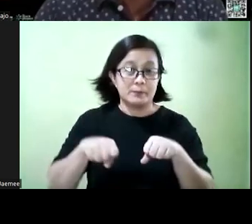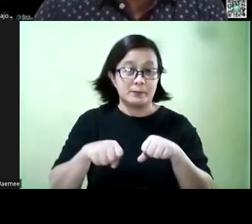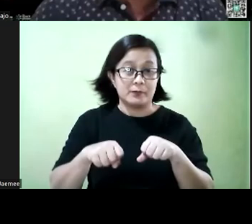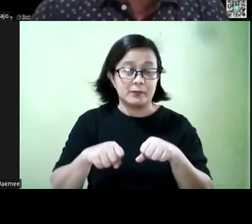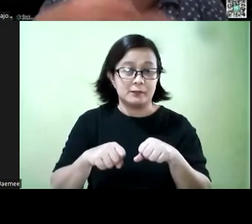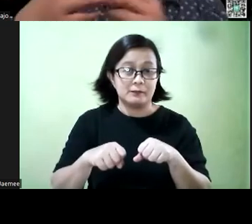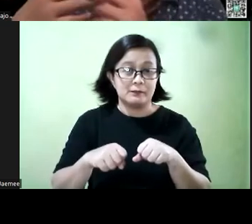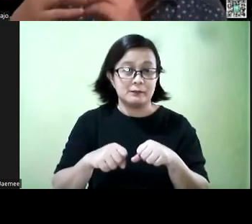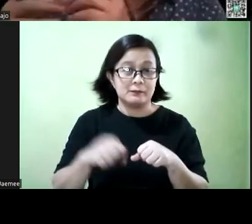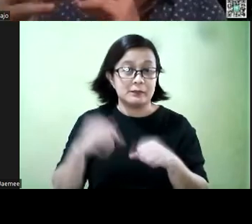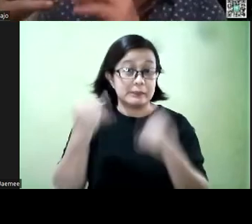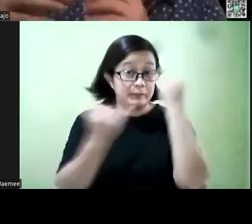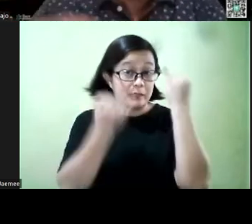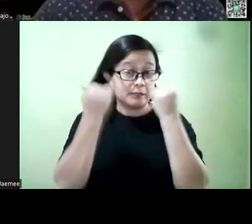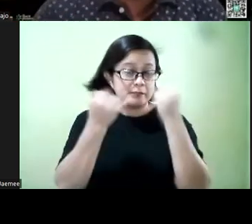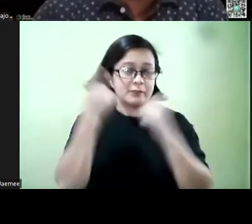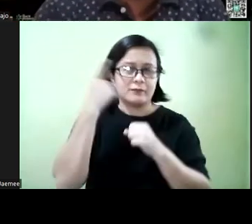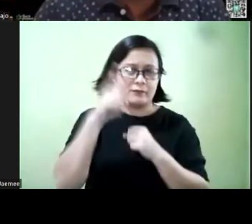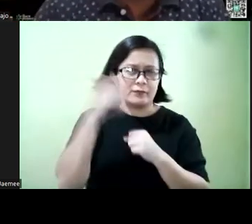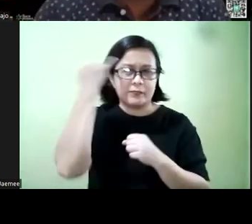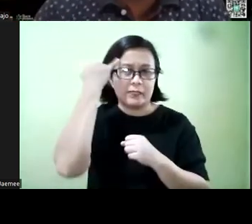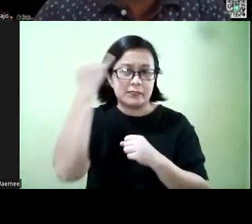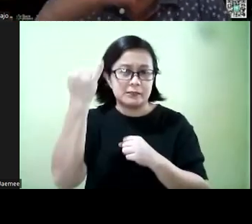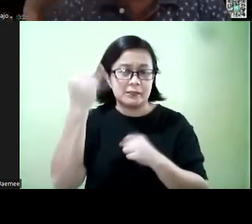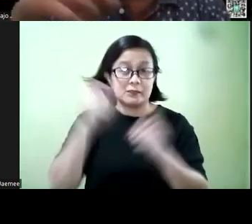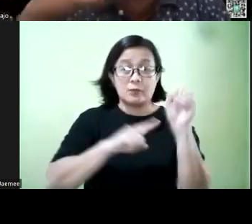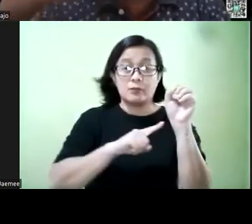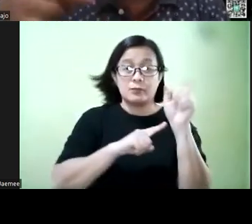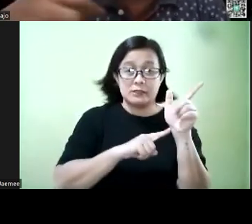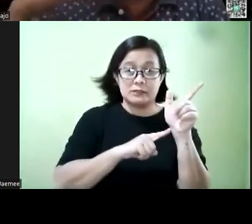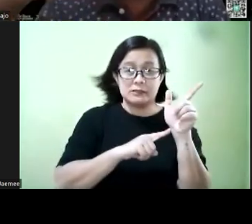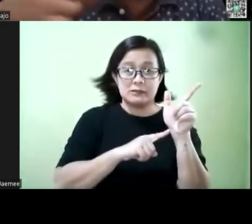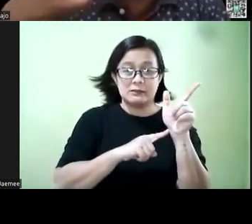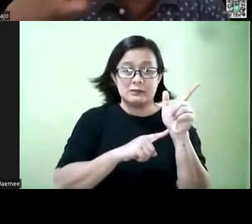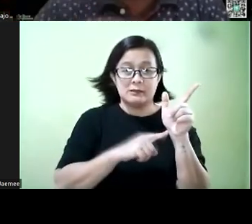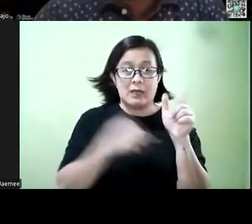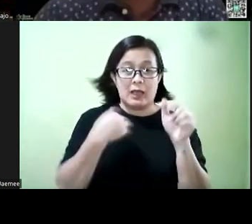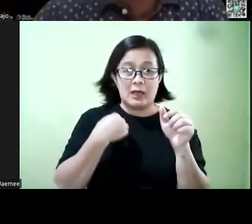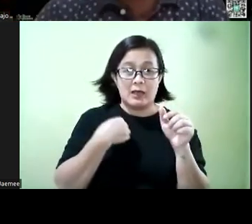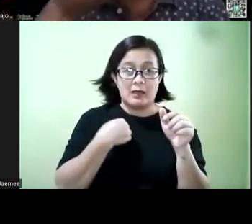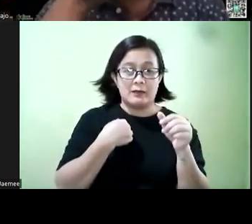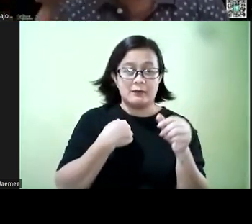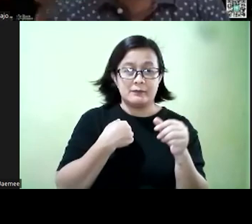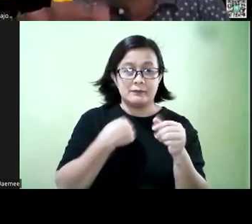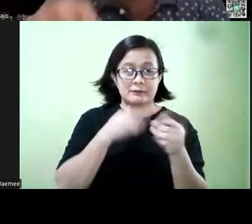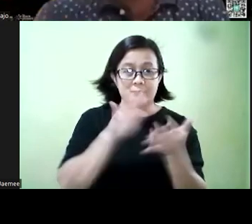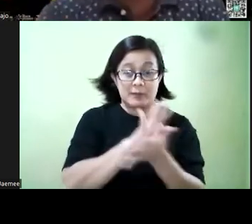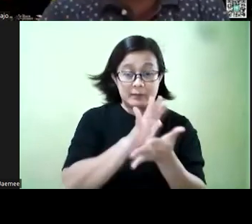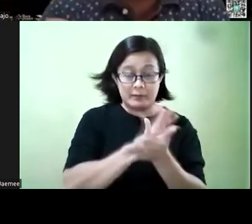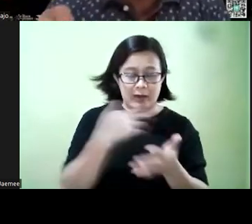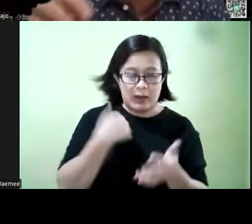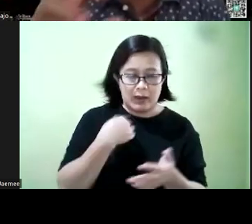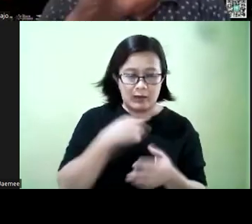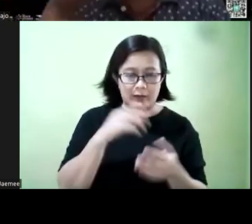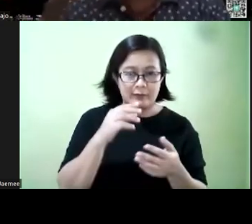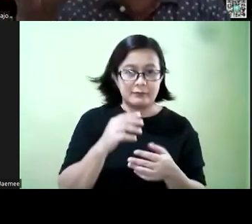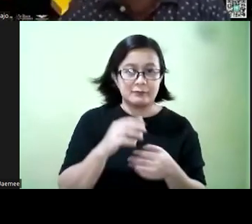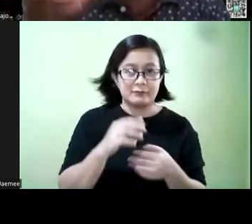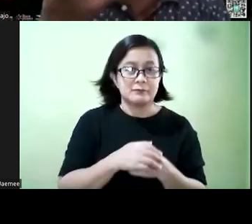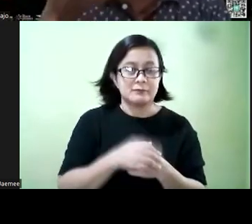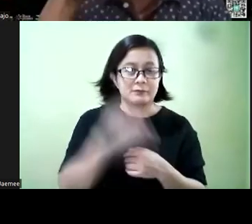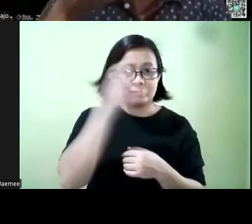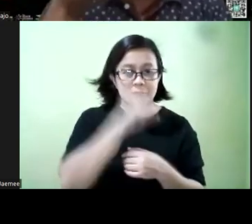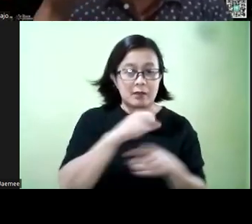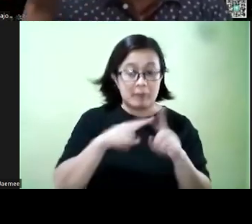But imagine if you can work on an idea that's original. So a lot of times when you go through a lot of these papers, there will be in the conclusion, we've done this,